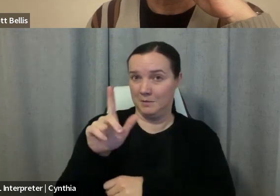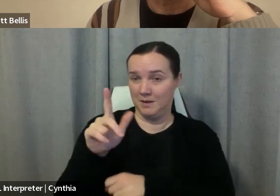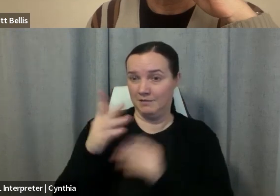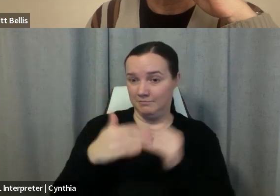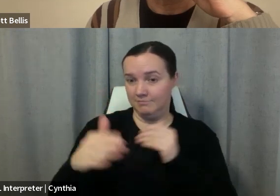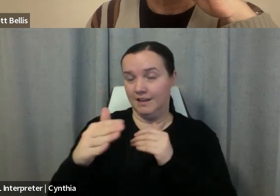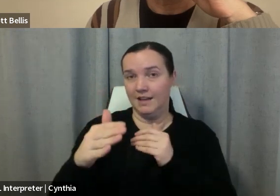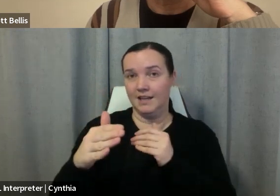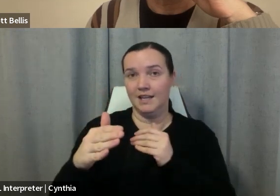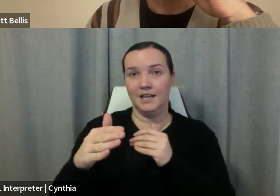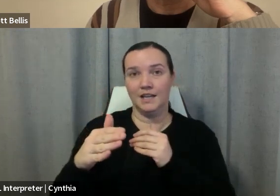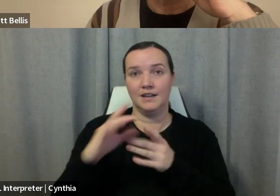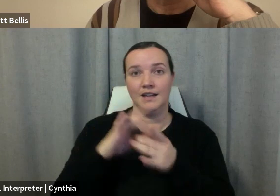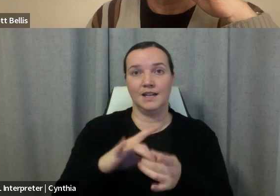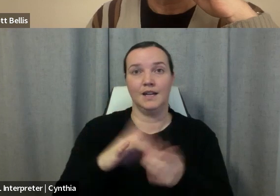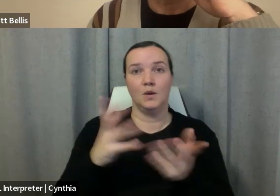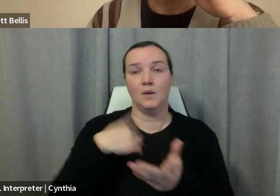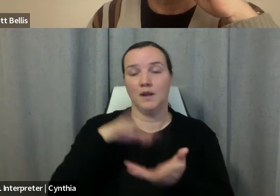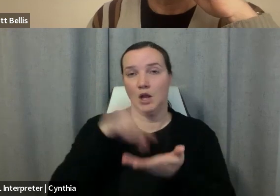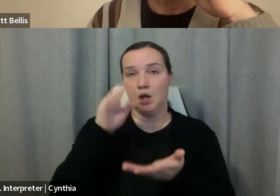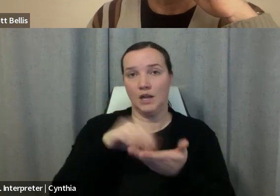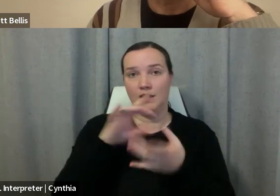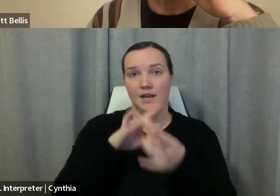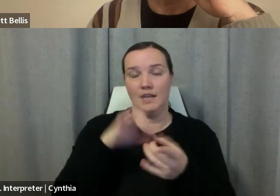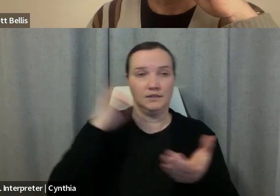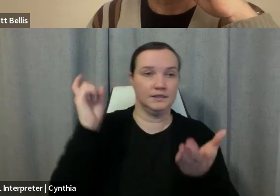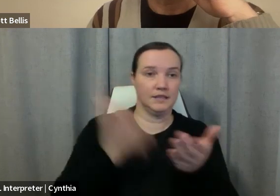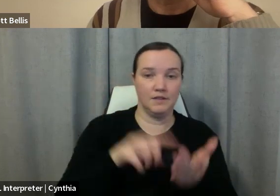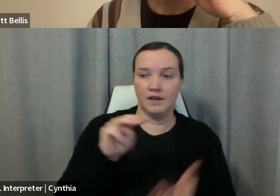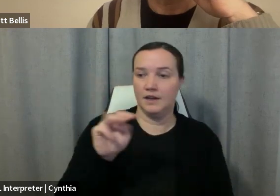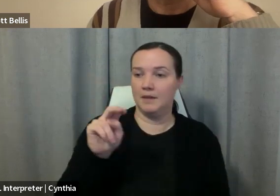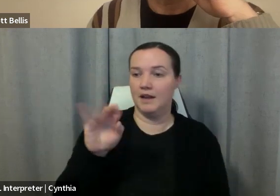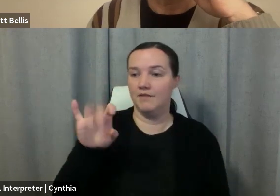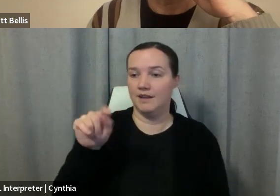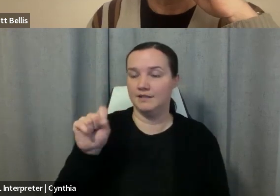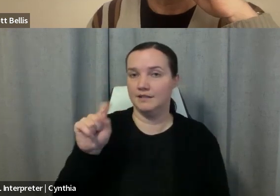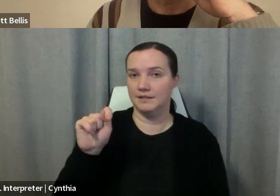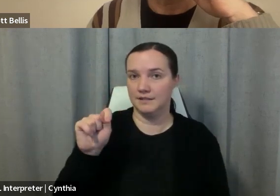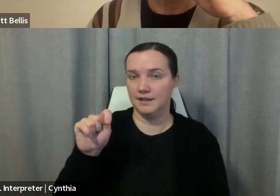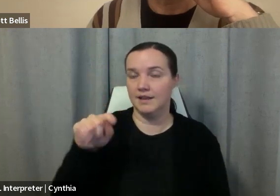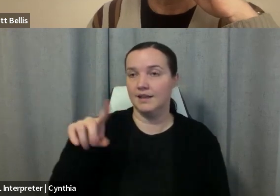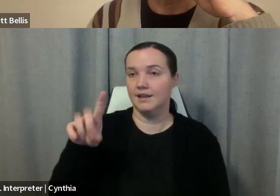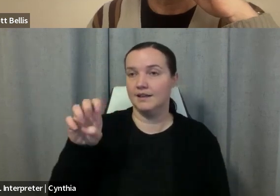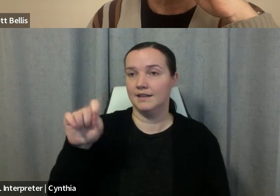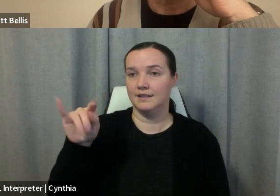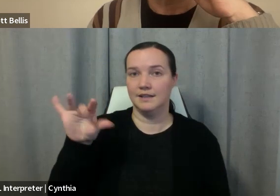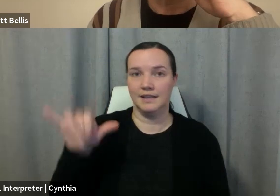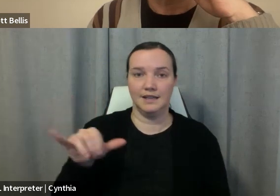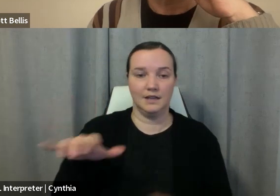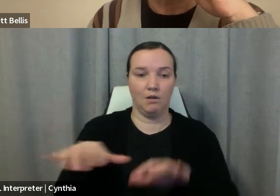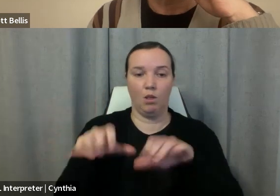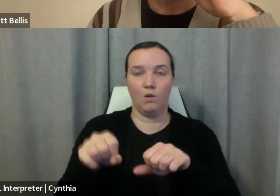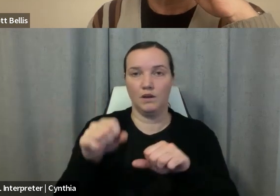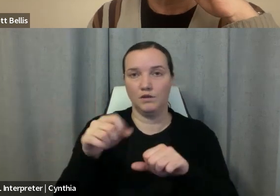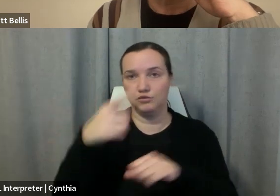terms of what we're learning about the doctrine of discovery, manifest destiny, the colonial trauma,